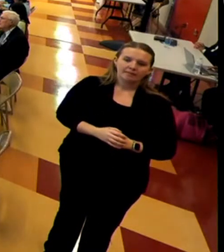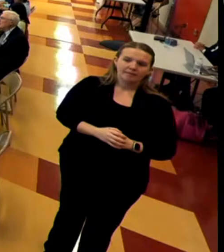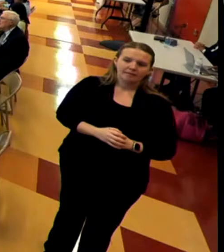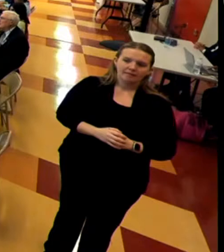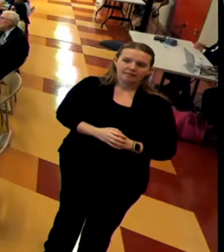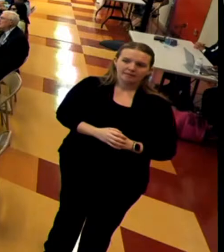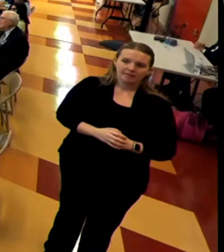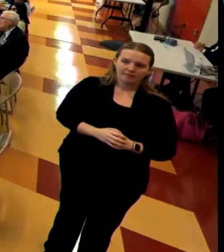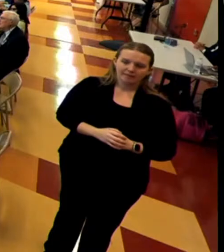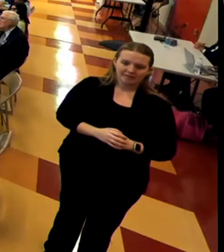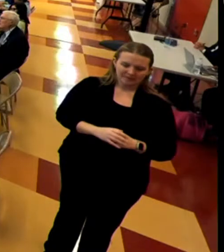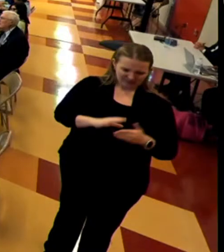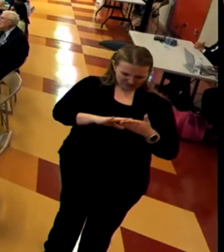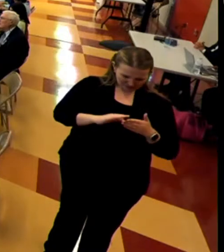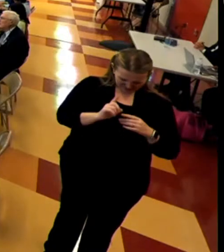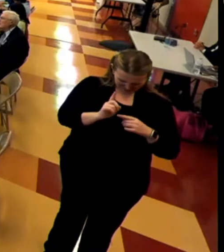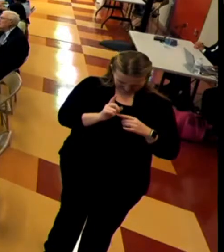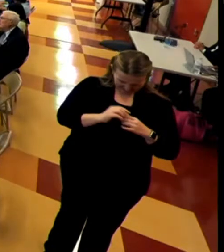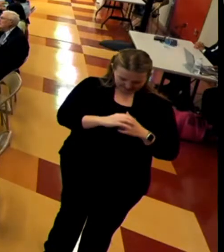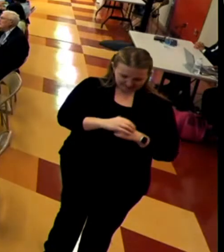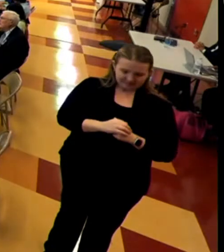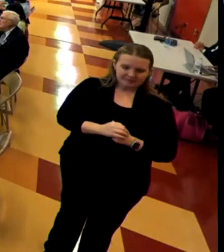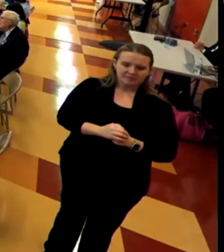Oh, excuse me 1 second.